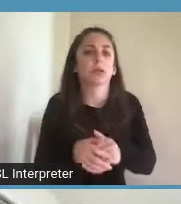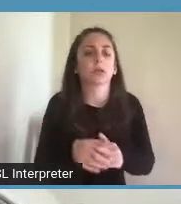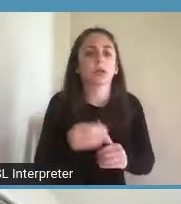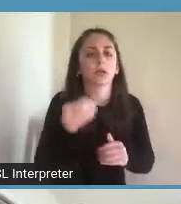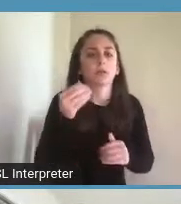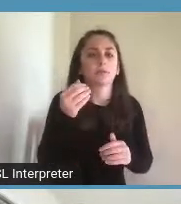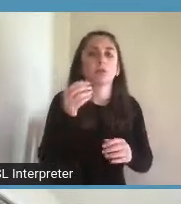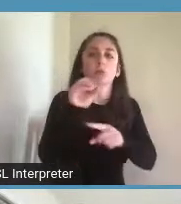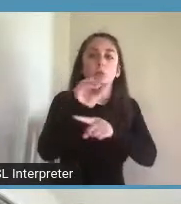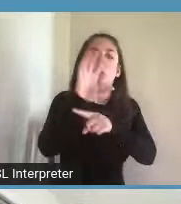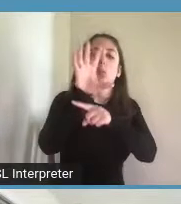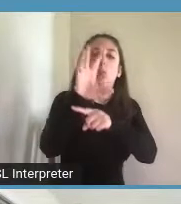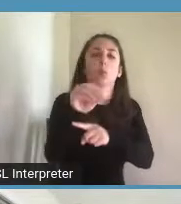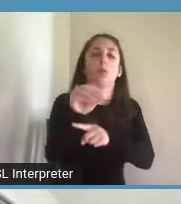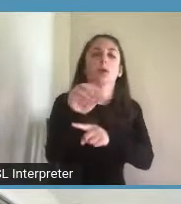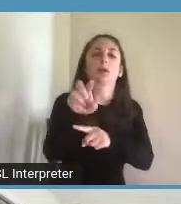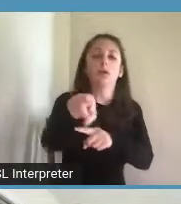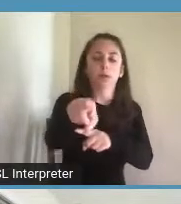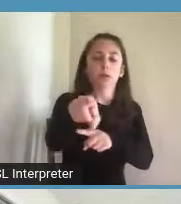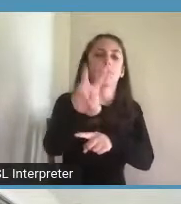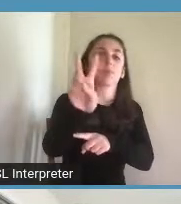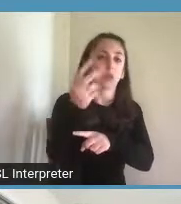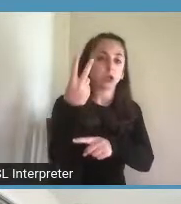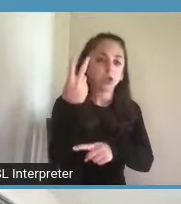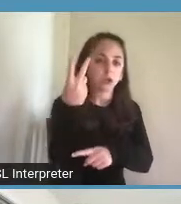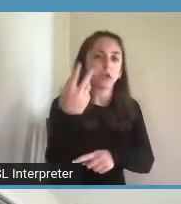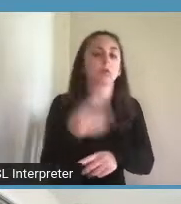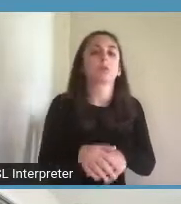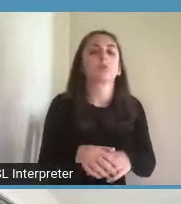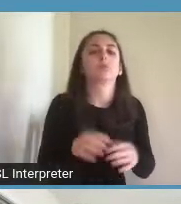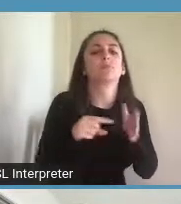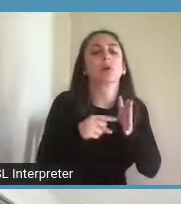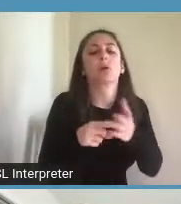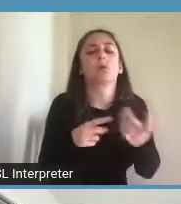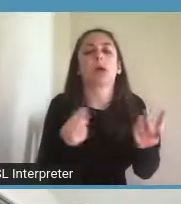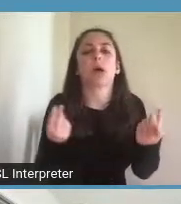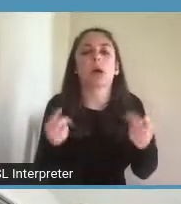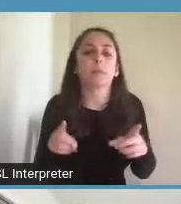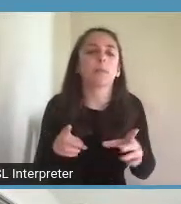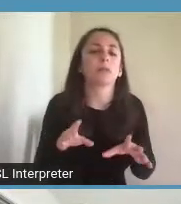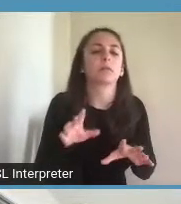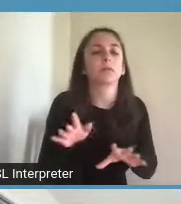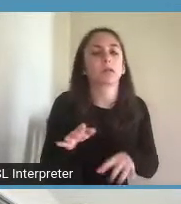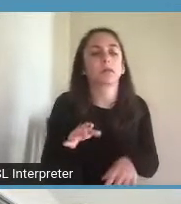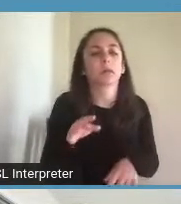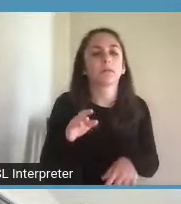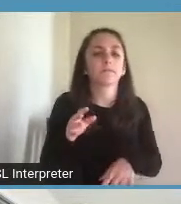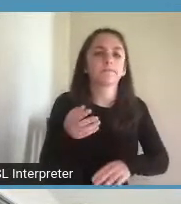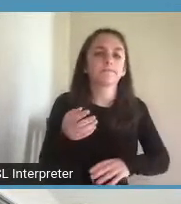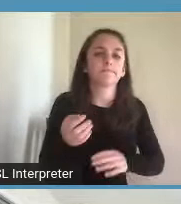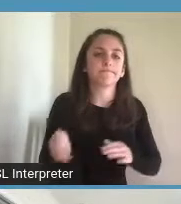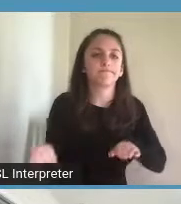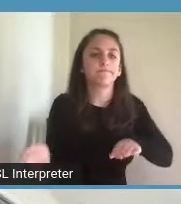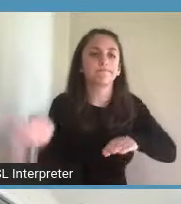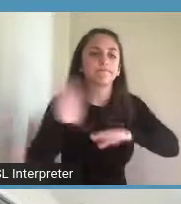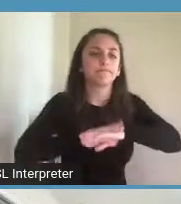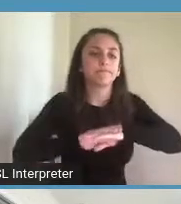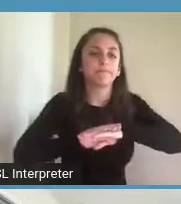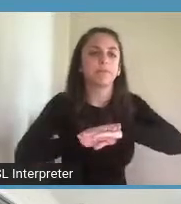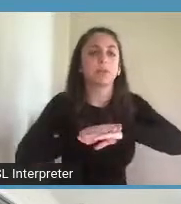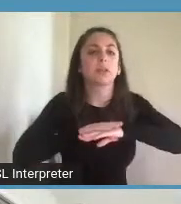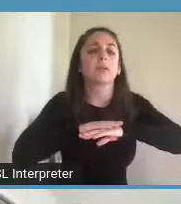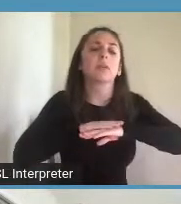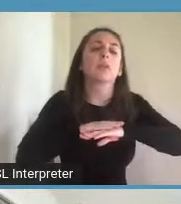screenshots showing kind of what's going on with median income of visitors. Another one showing the increased importance of digital engagement